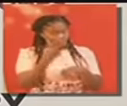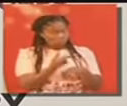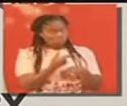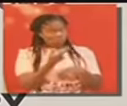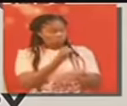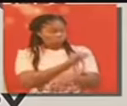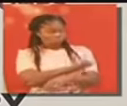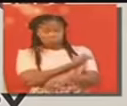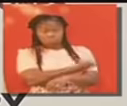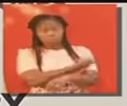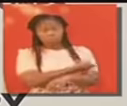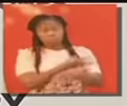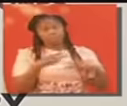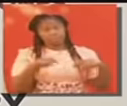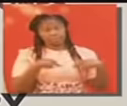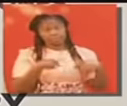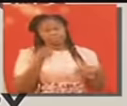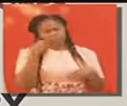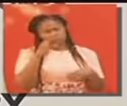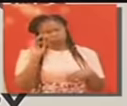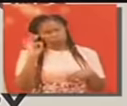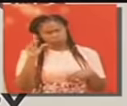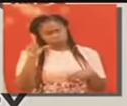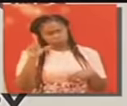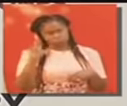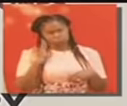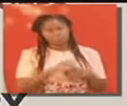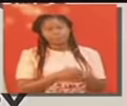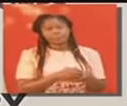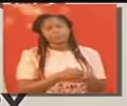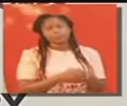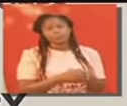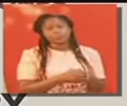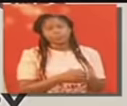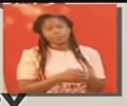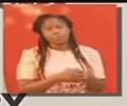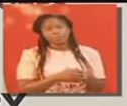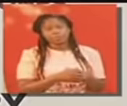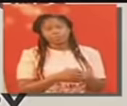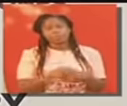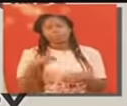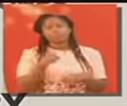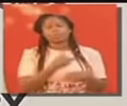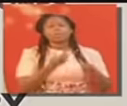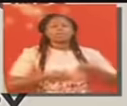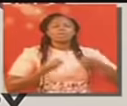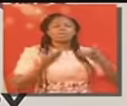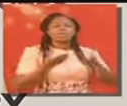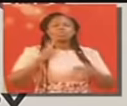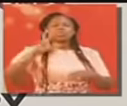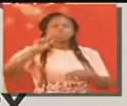to the latest figures I have, we have given out